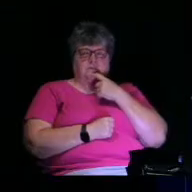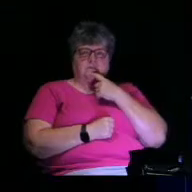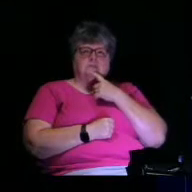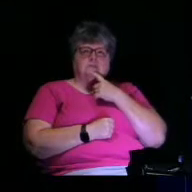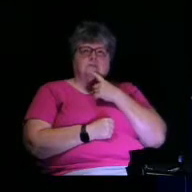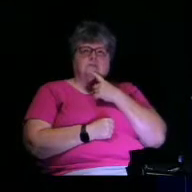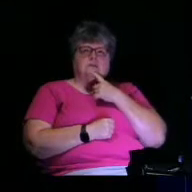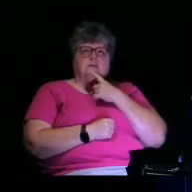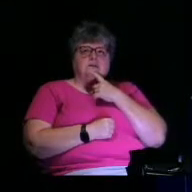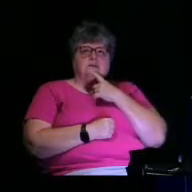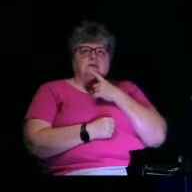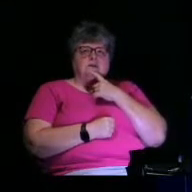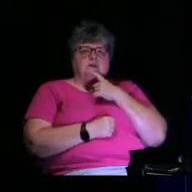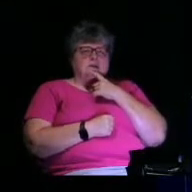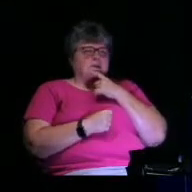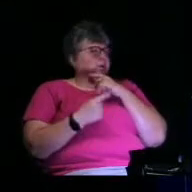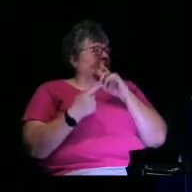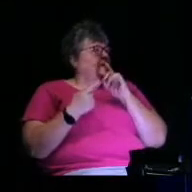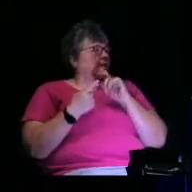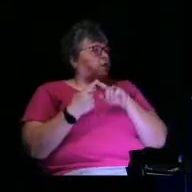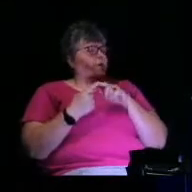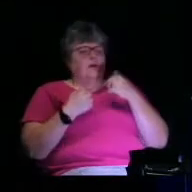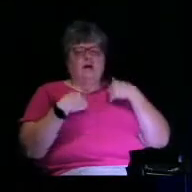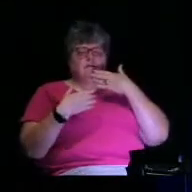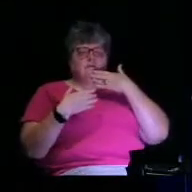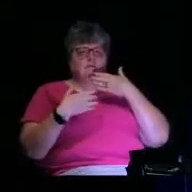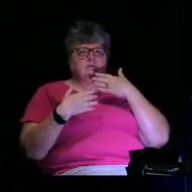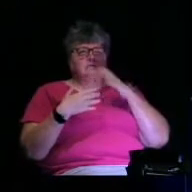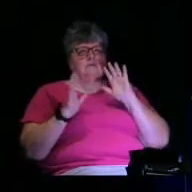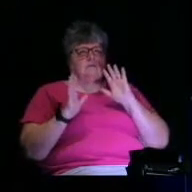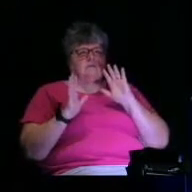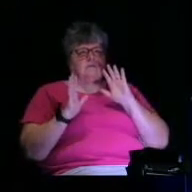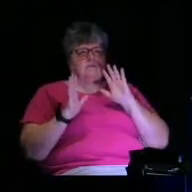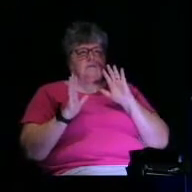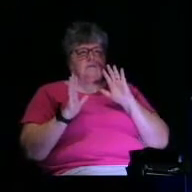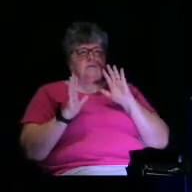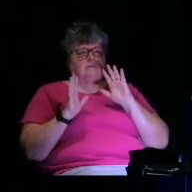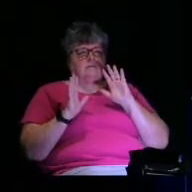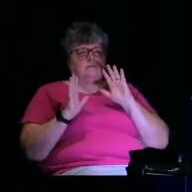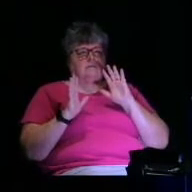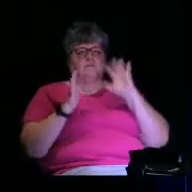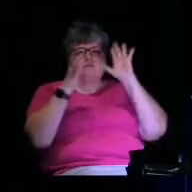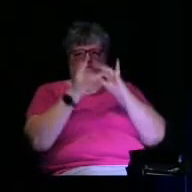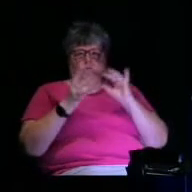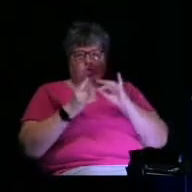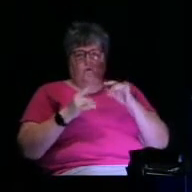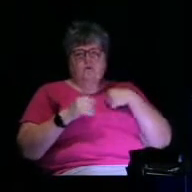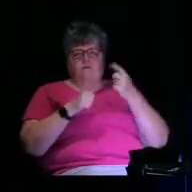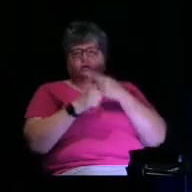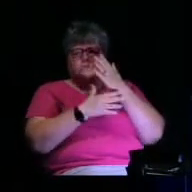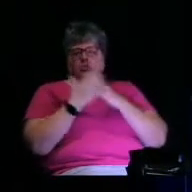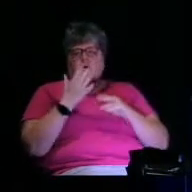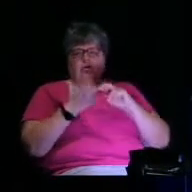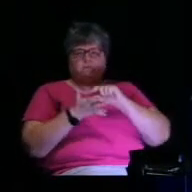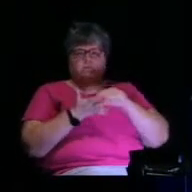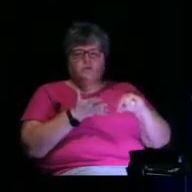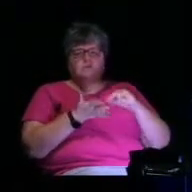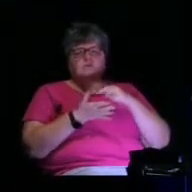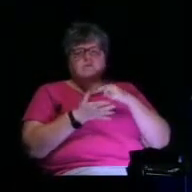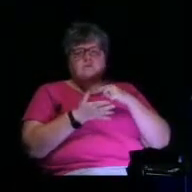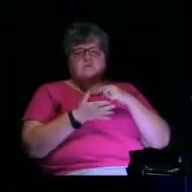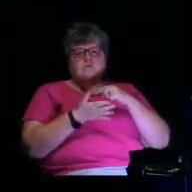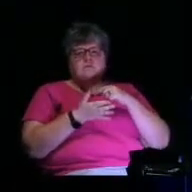18. Right here. Having a good, so let me give you the context here, okay? So the first part of the verse is this, okay? Now who